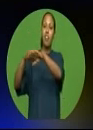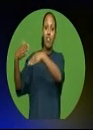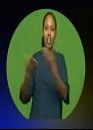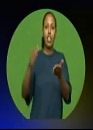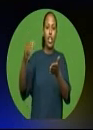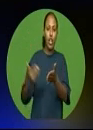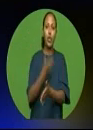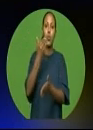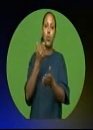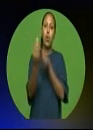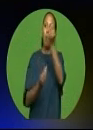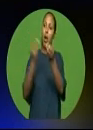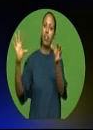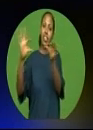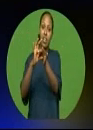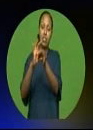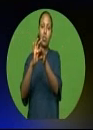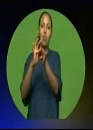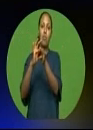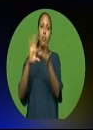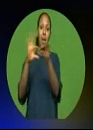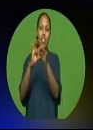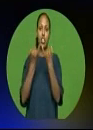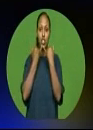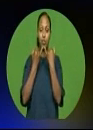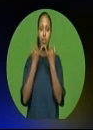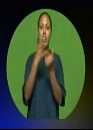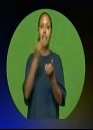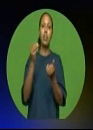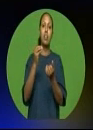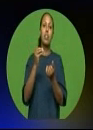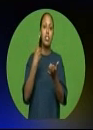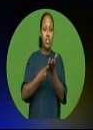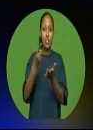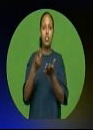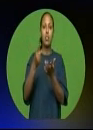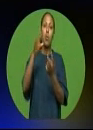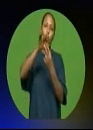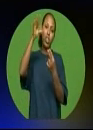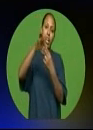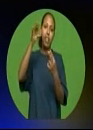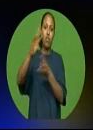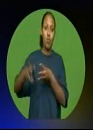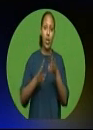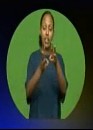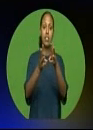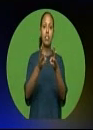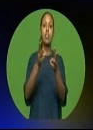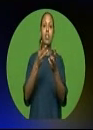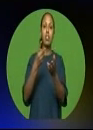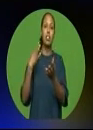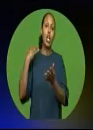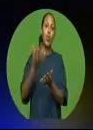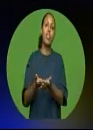inviting new partners in partnership are some possible alternative ways of